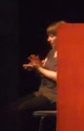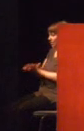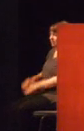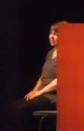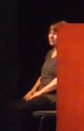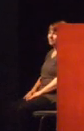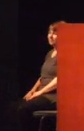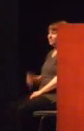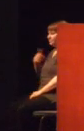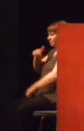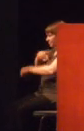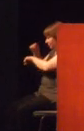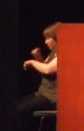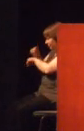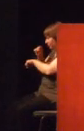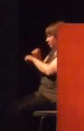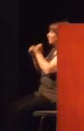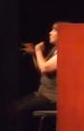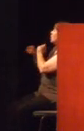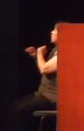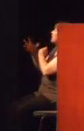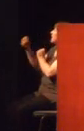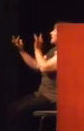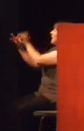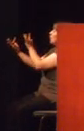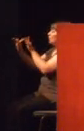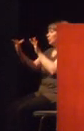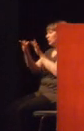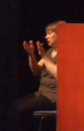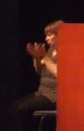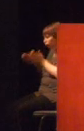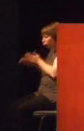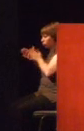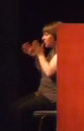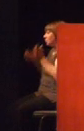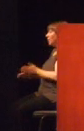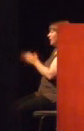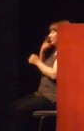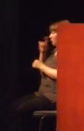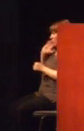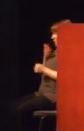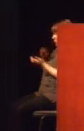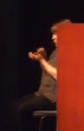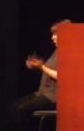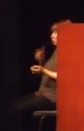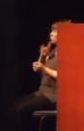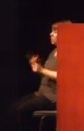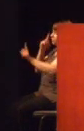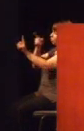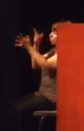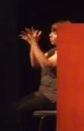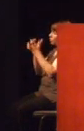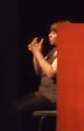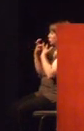currently working on a marketing and outreach strategy plan for our international students, with the goal to really try to strengthen